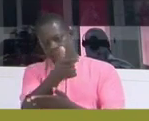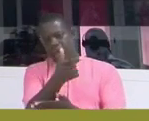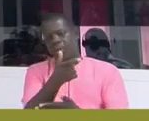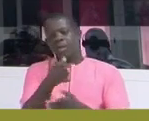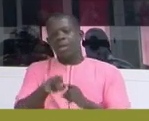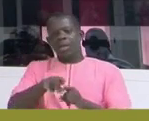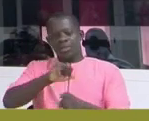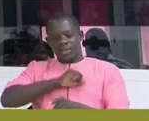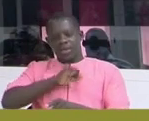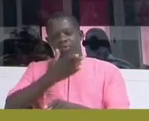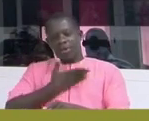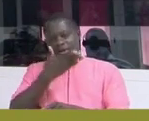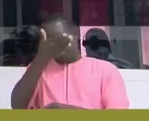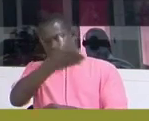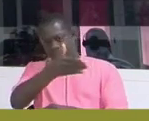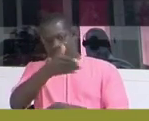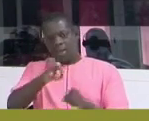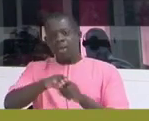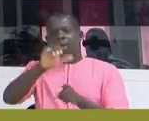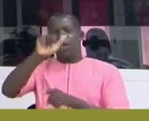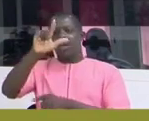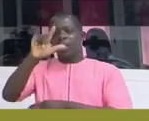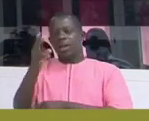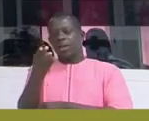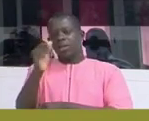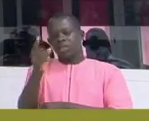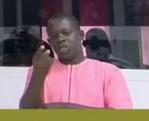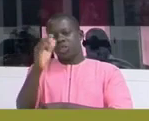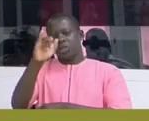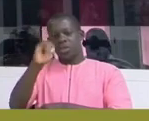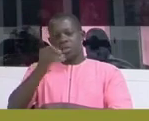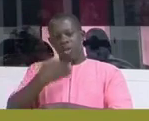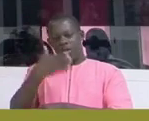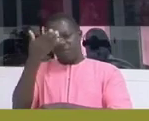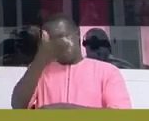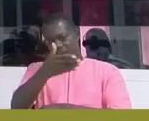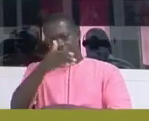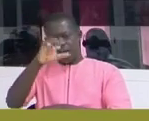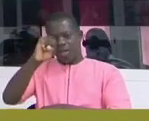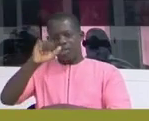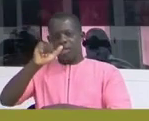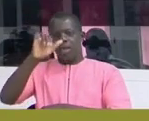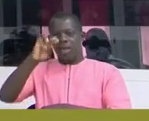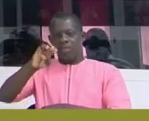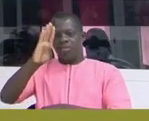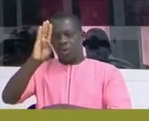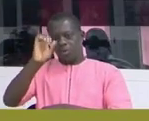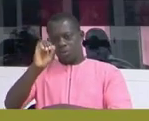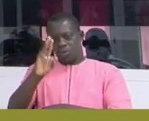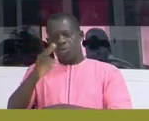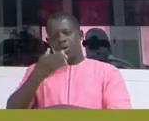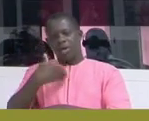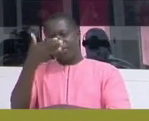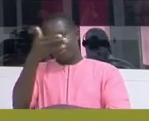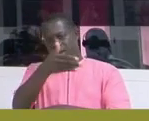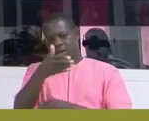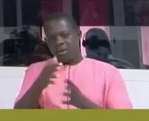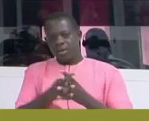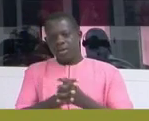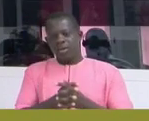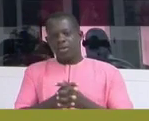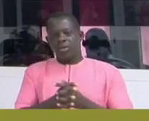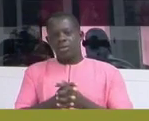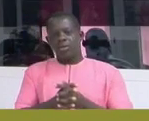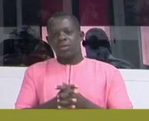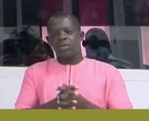was gave you your money. I was there was there was